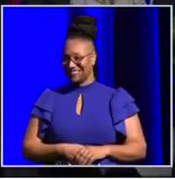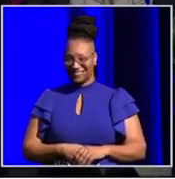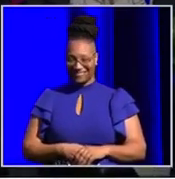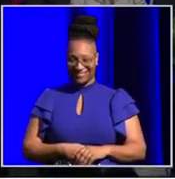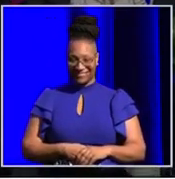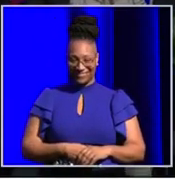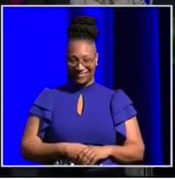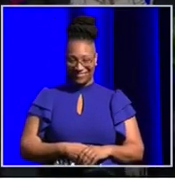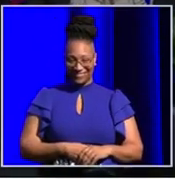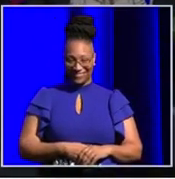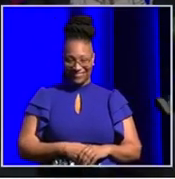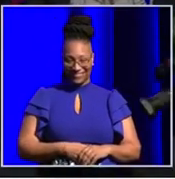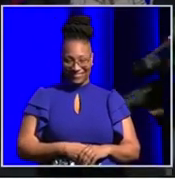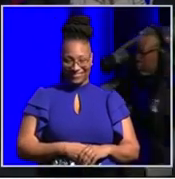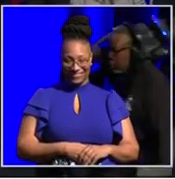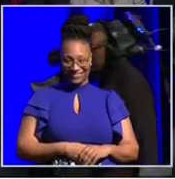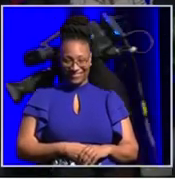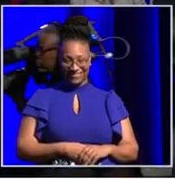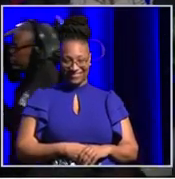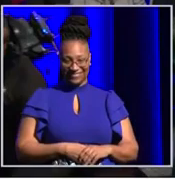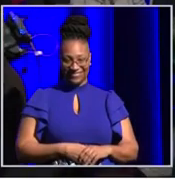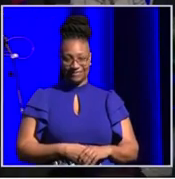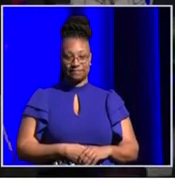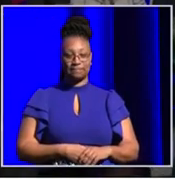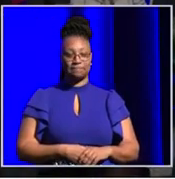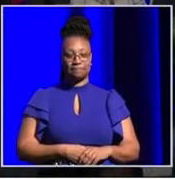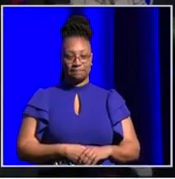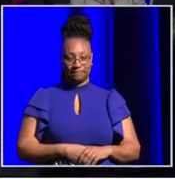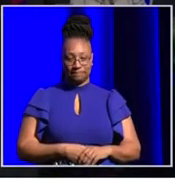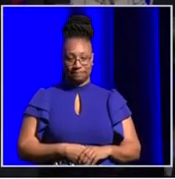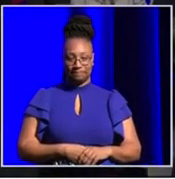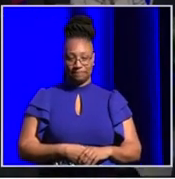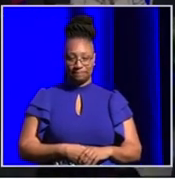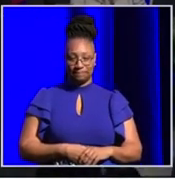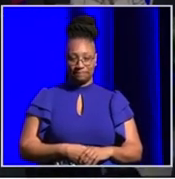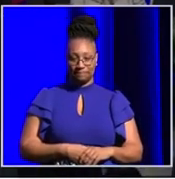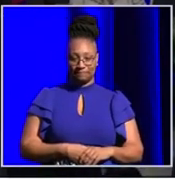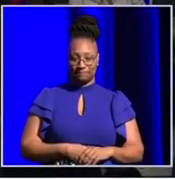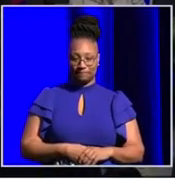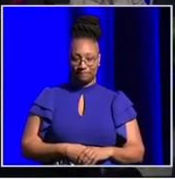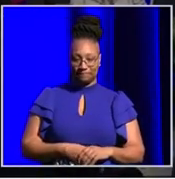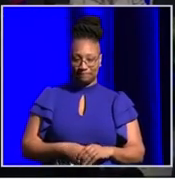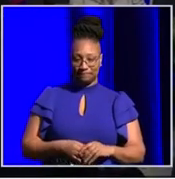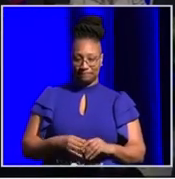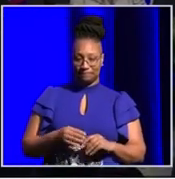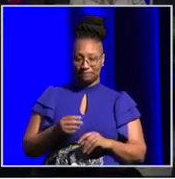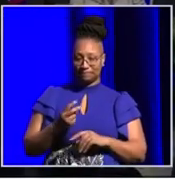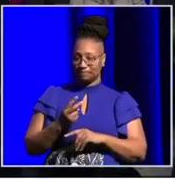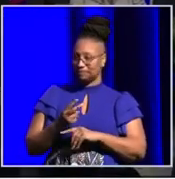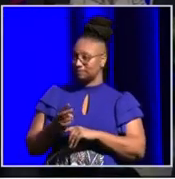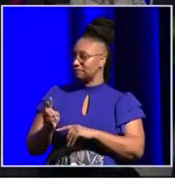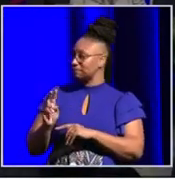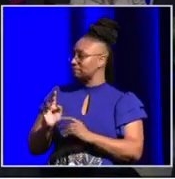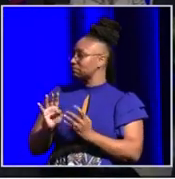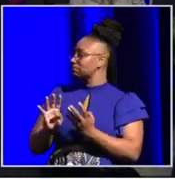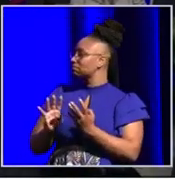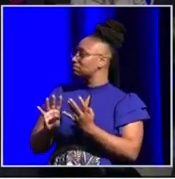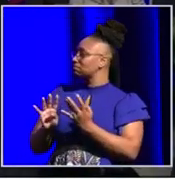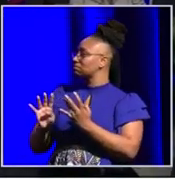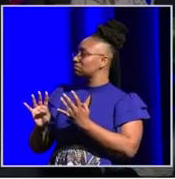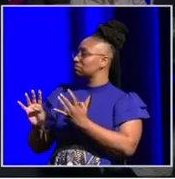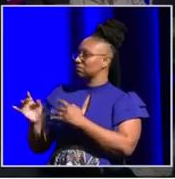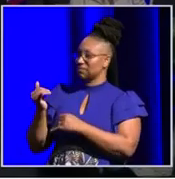We're on the same page now. How come we're never asked to administer the oath? that because we're not